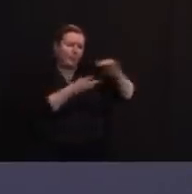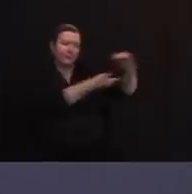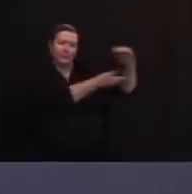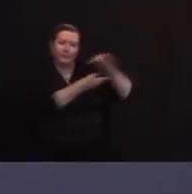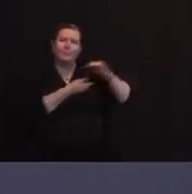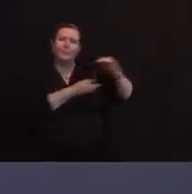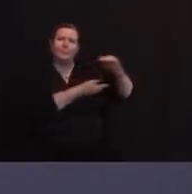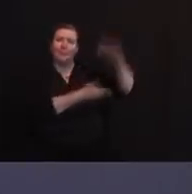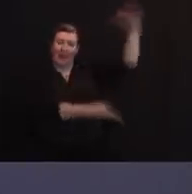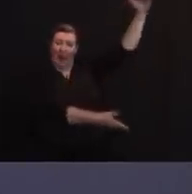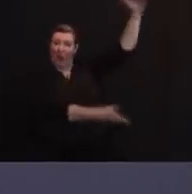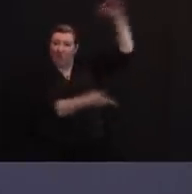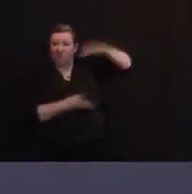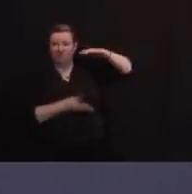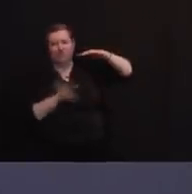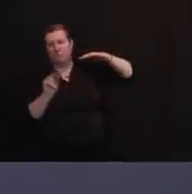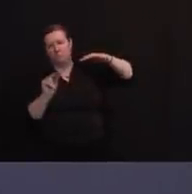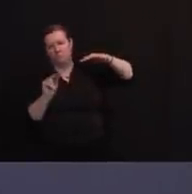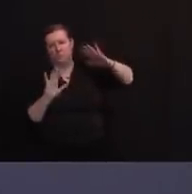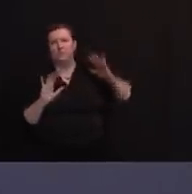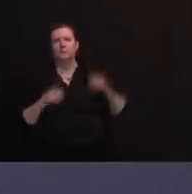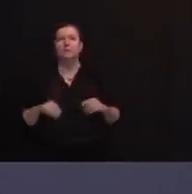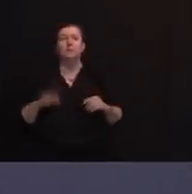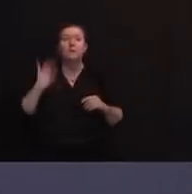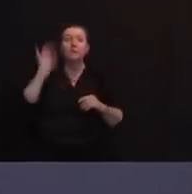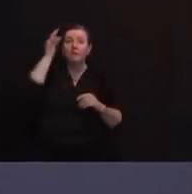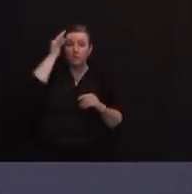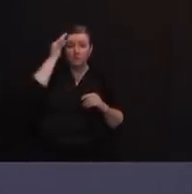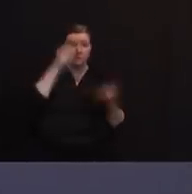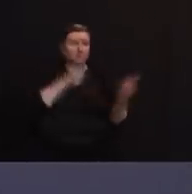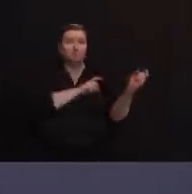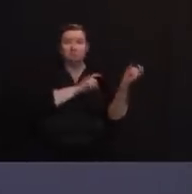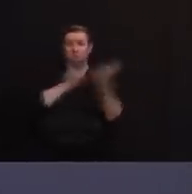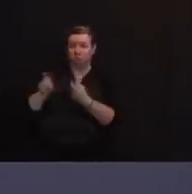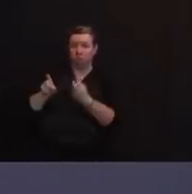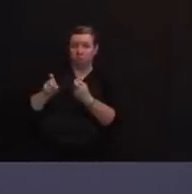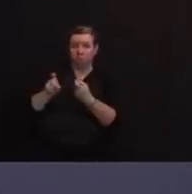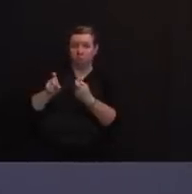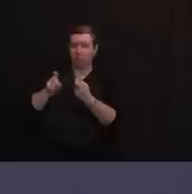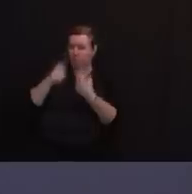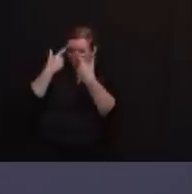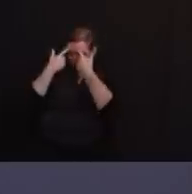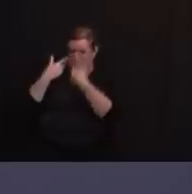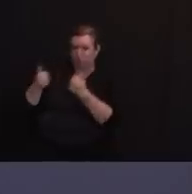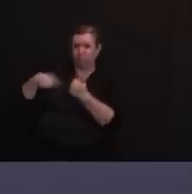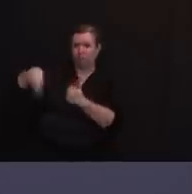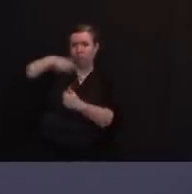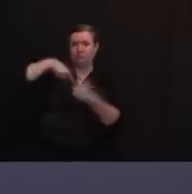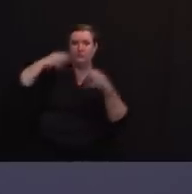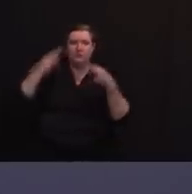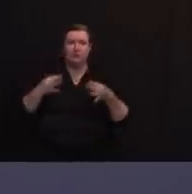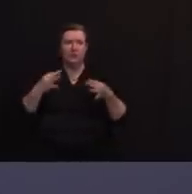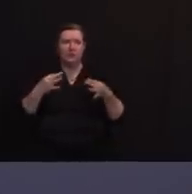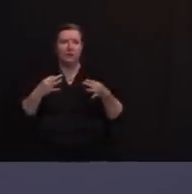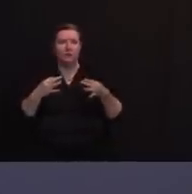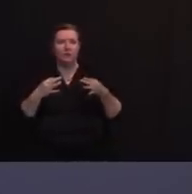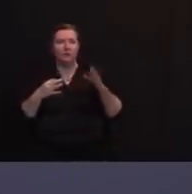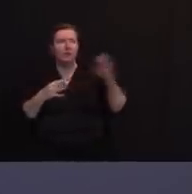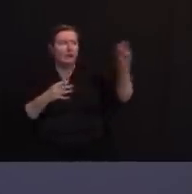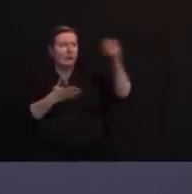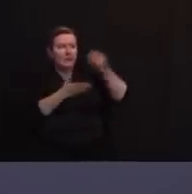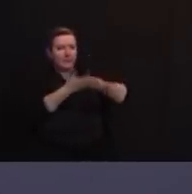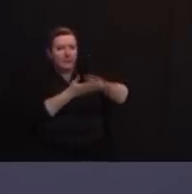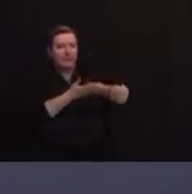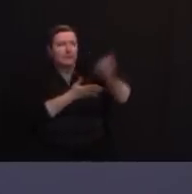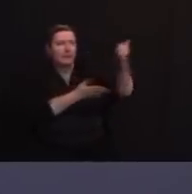on states. And in particular, when you start with the 1A population, and I'll use healthcare workers as the example,